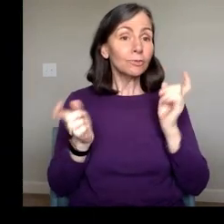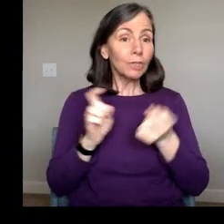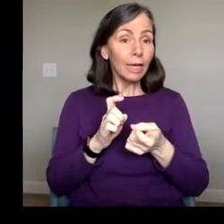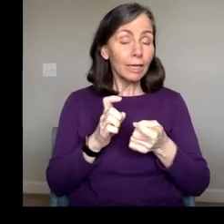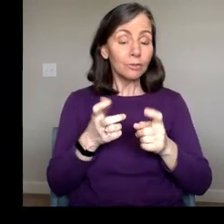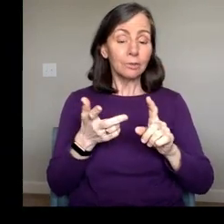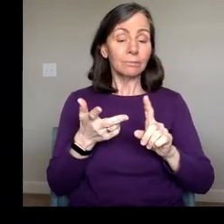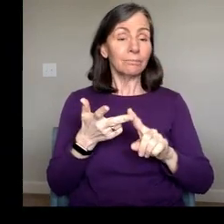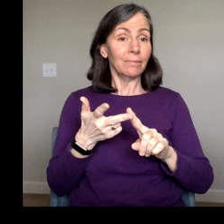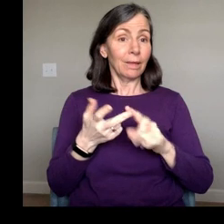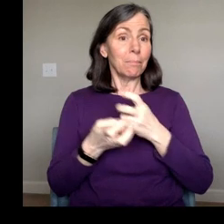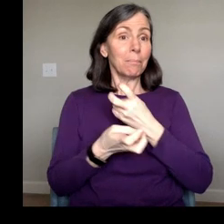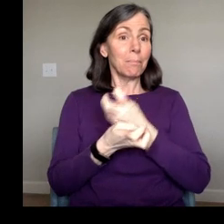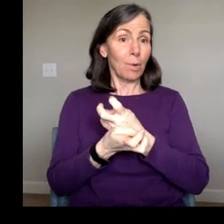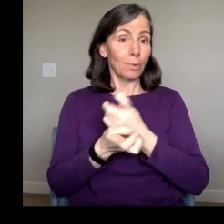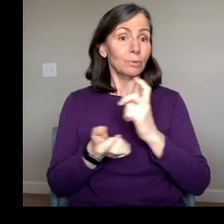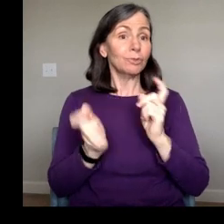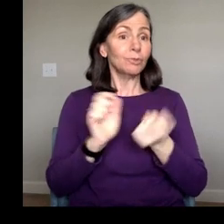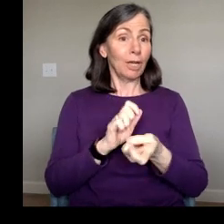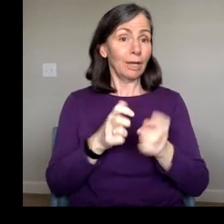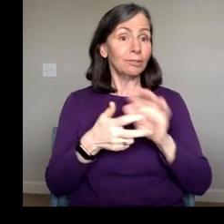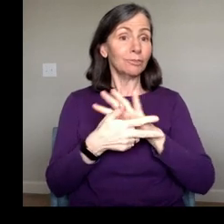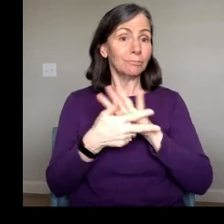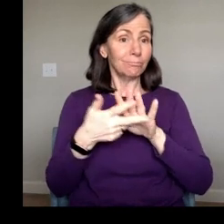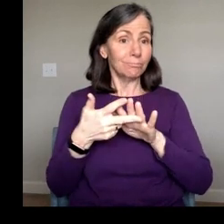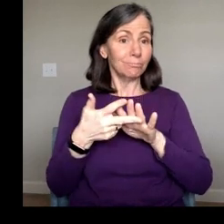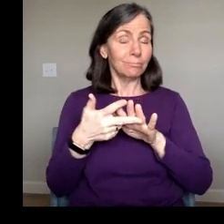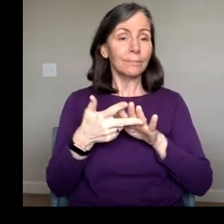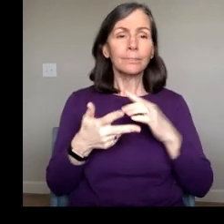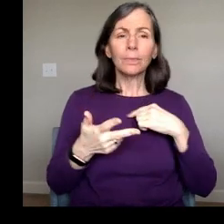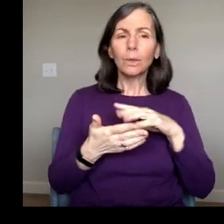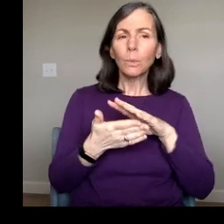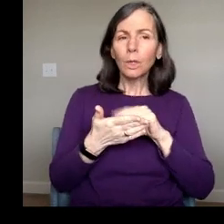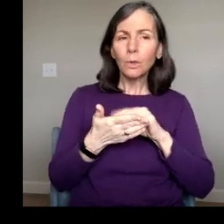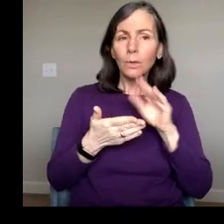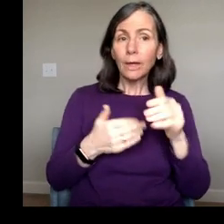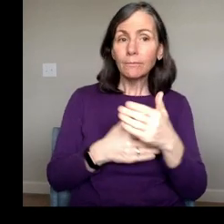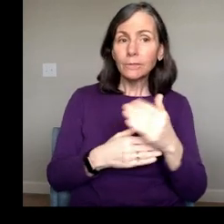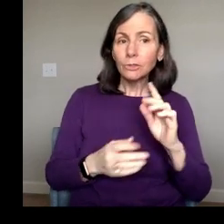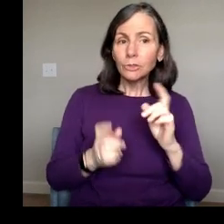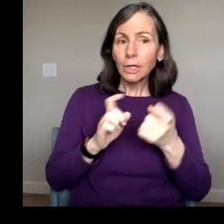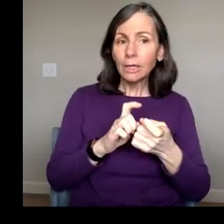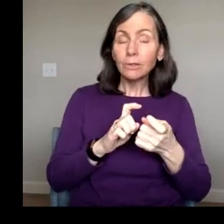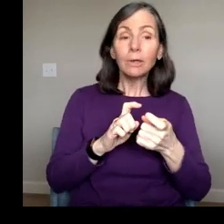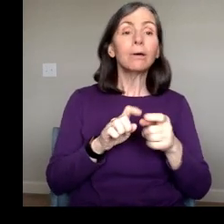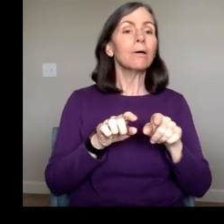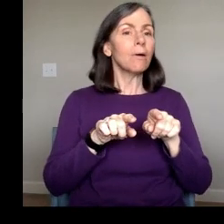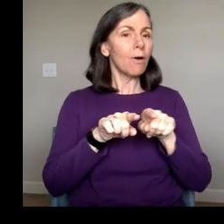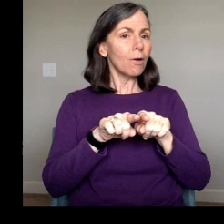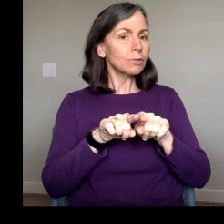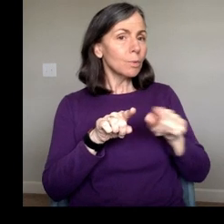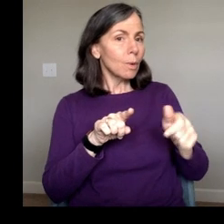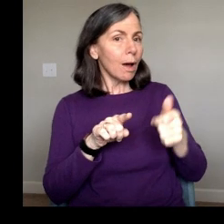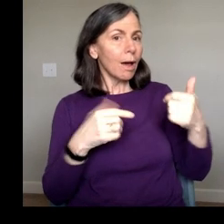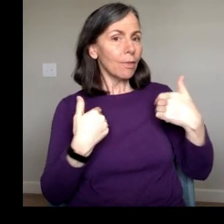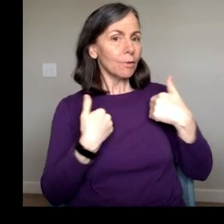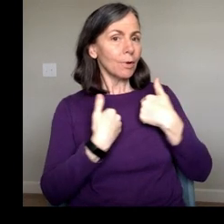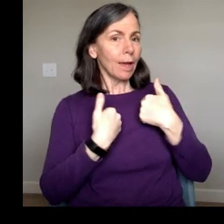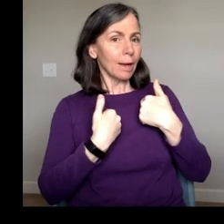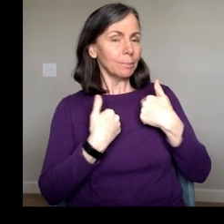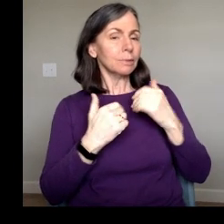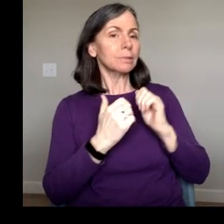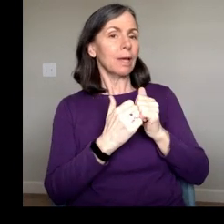As we begin to learn exactly how stickleback bones evolved, we're learning about a lot more than just